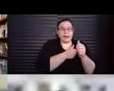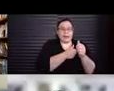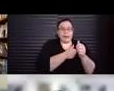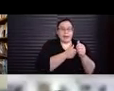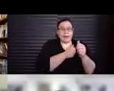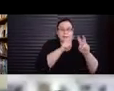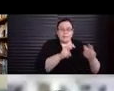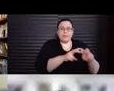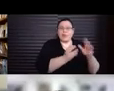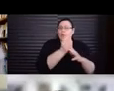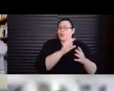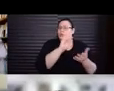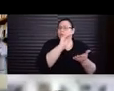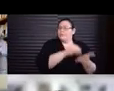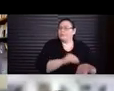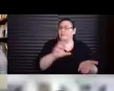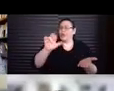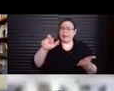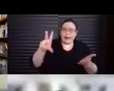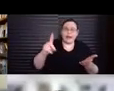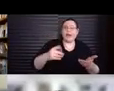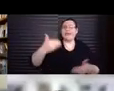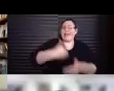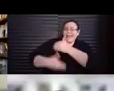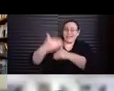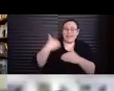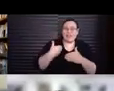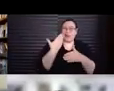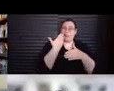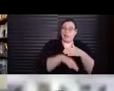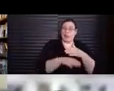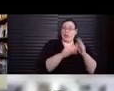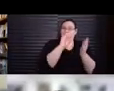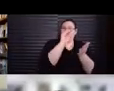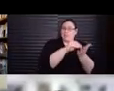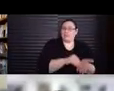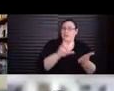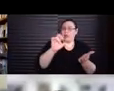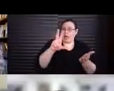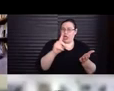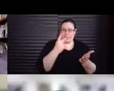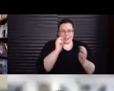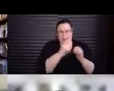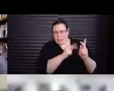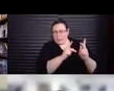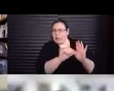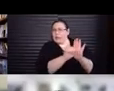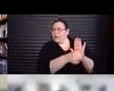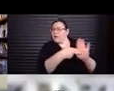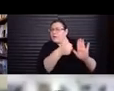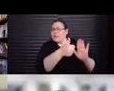through records and ancestry of like birth records and follow, you know, how they identify. So if that's part of